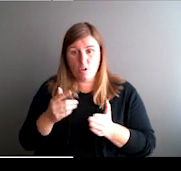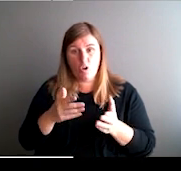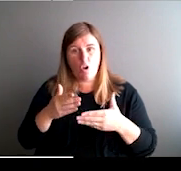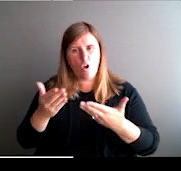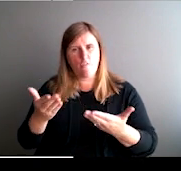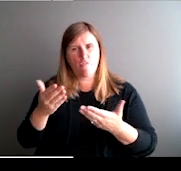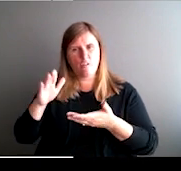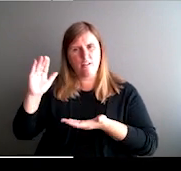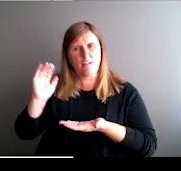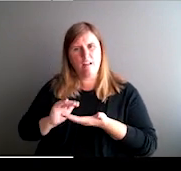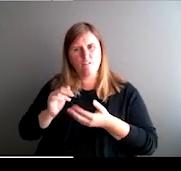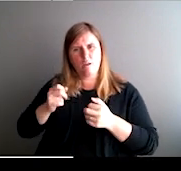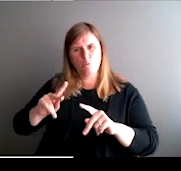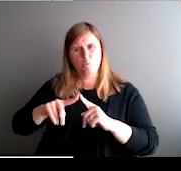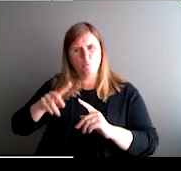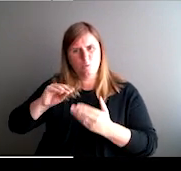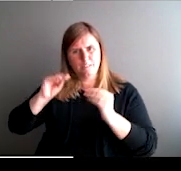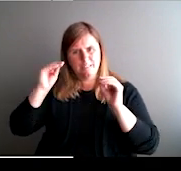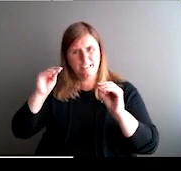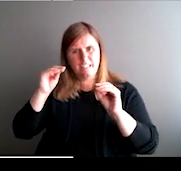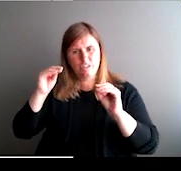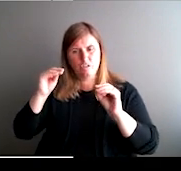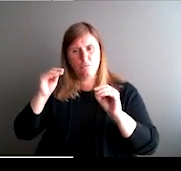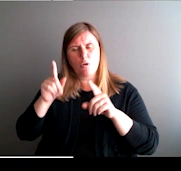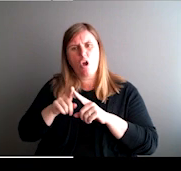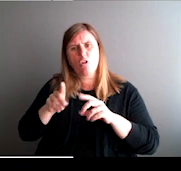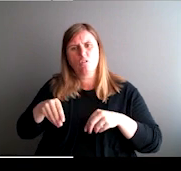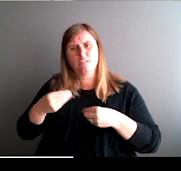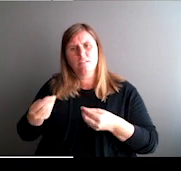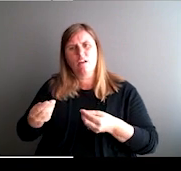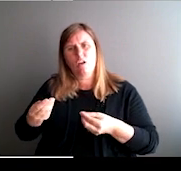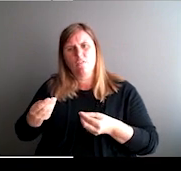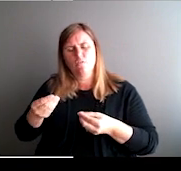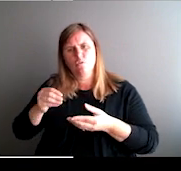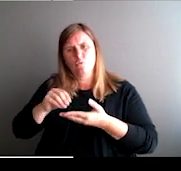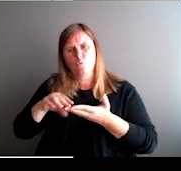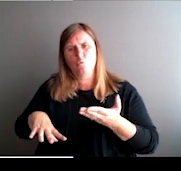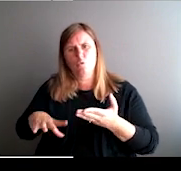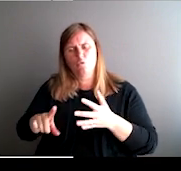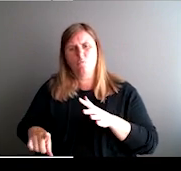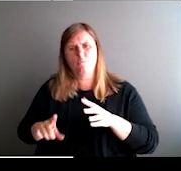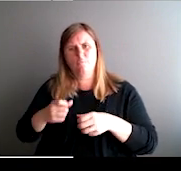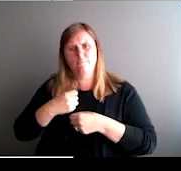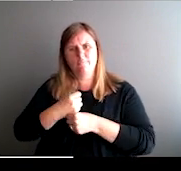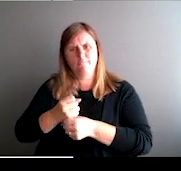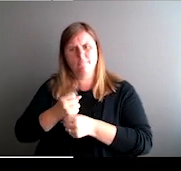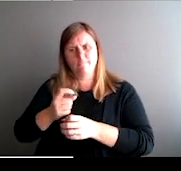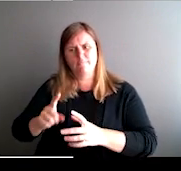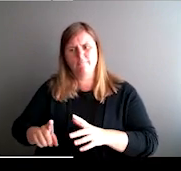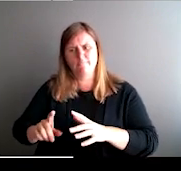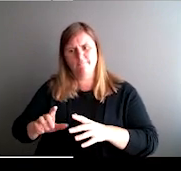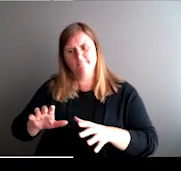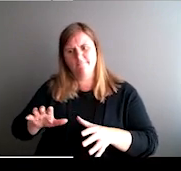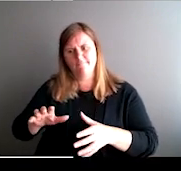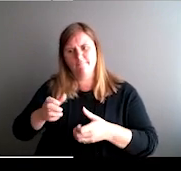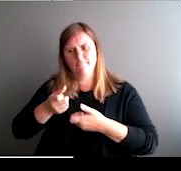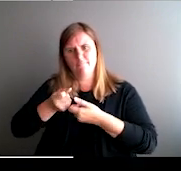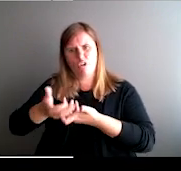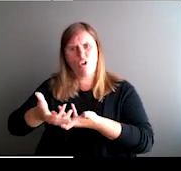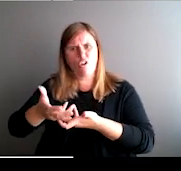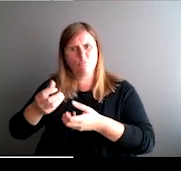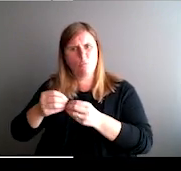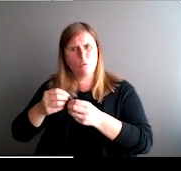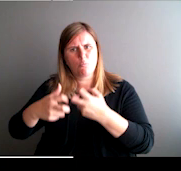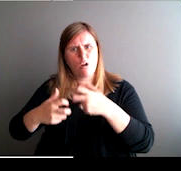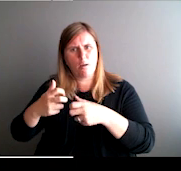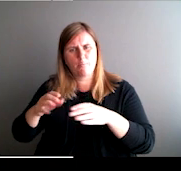offer less opportunity to teach, it offers the student more opportunity to engage in problematic behavior, which was reflected as